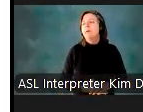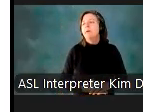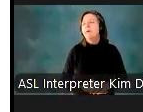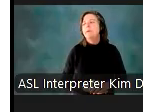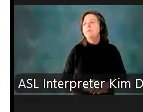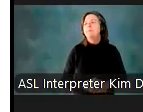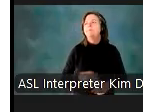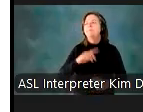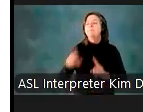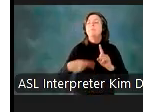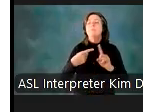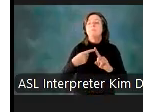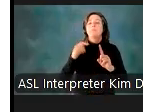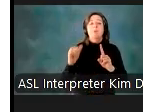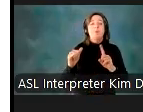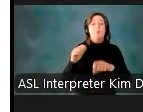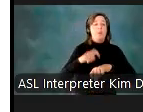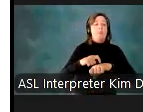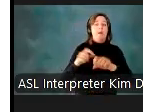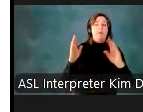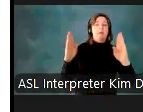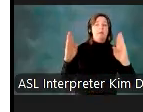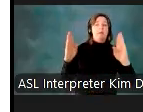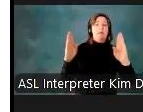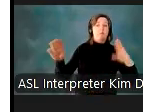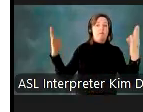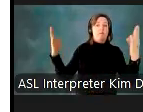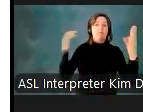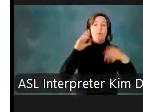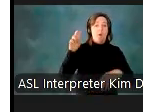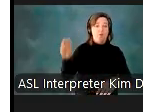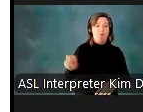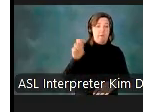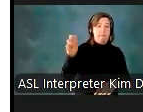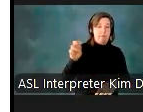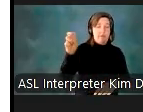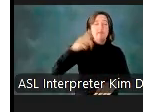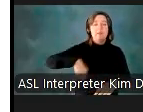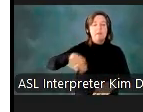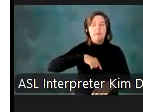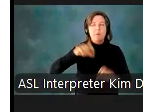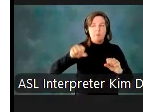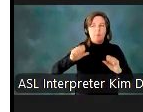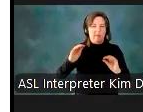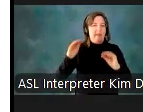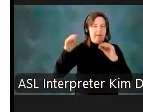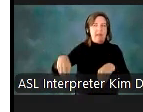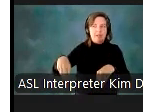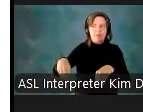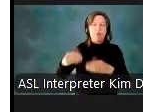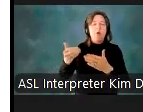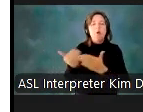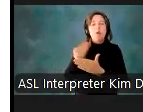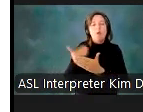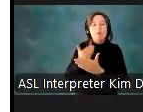When that window travel opens up, like I said, we will be able to install new